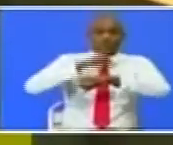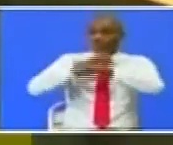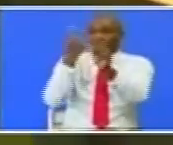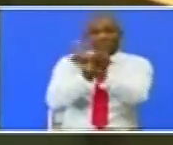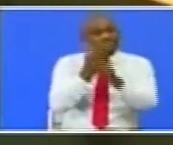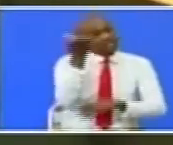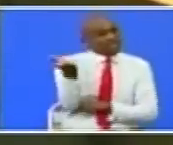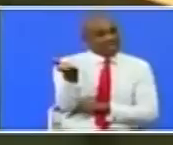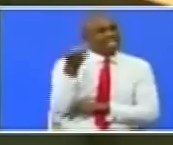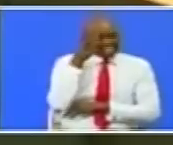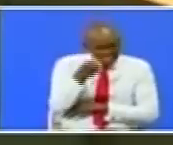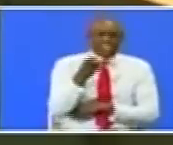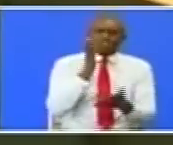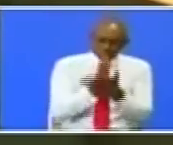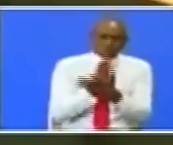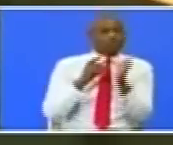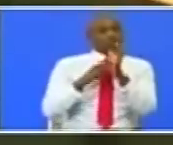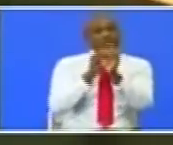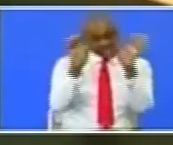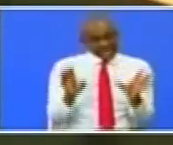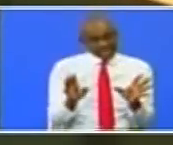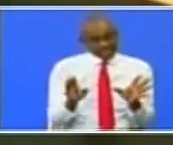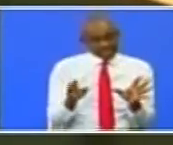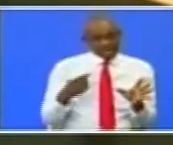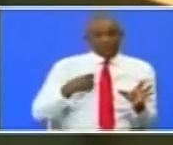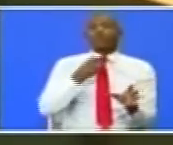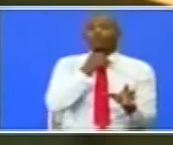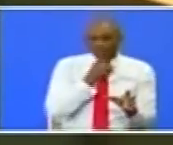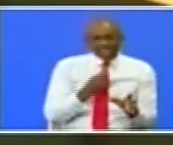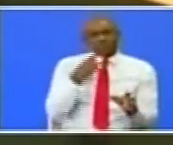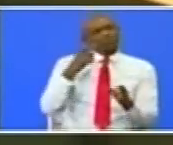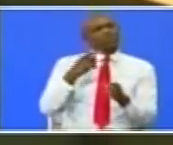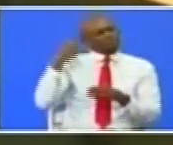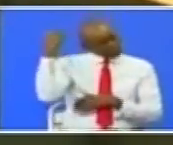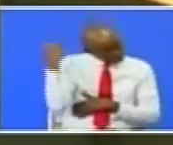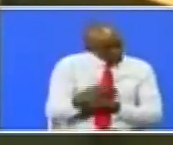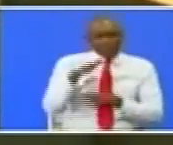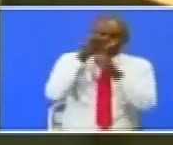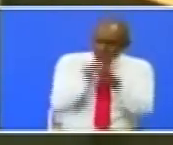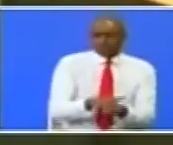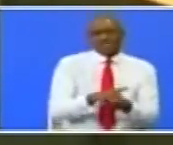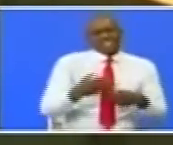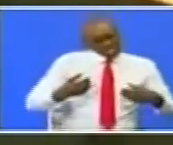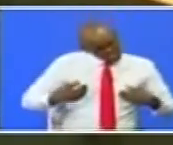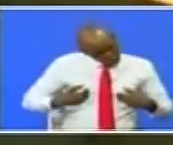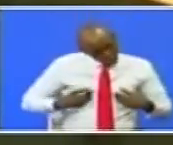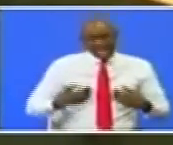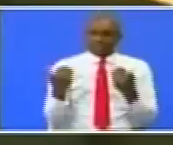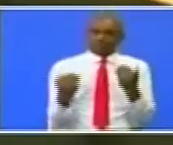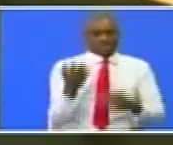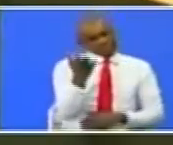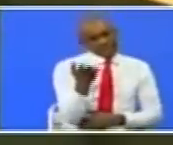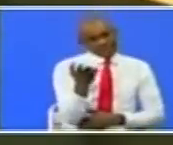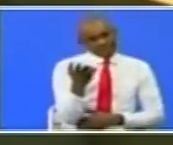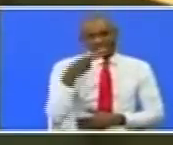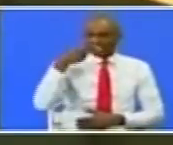And this is something that has been identified. We work to address stigma in young people living with HIV, but